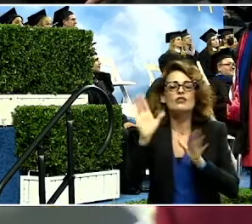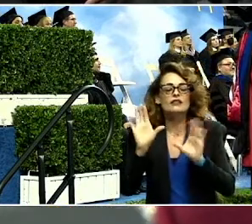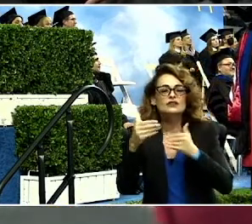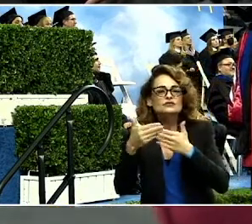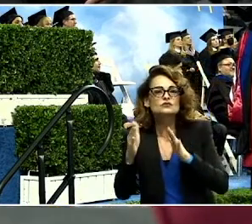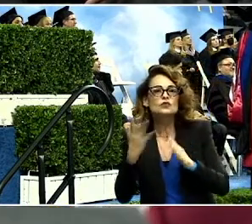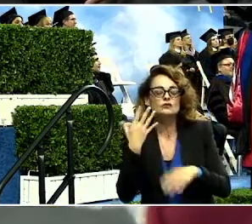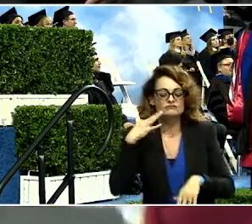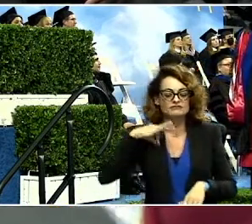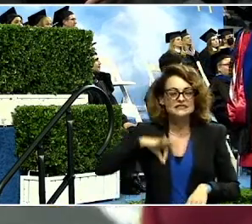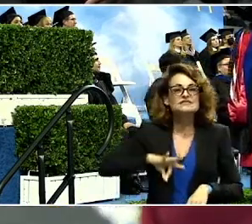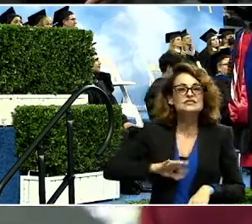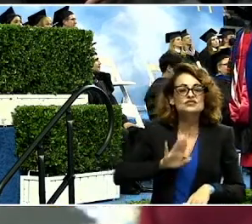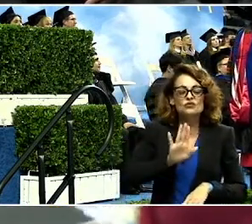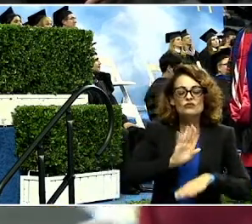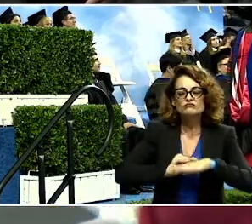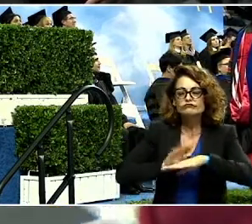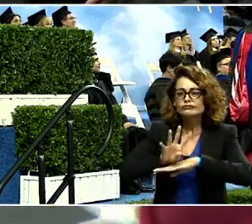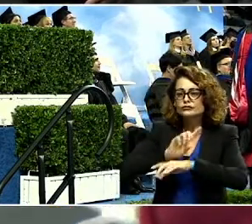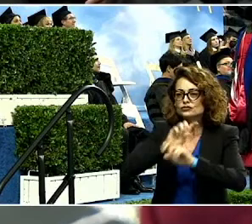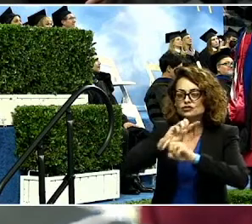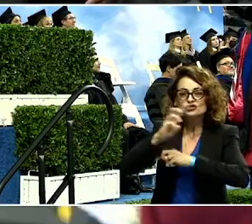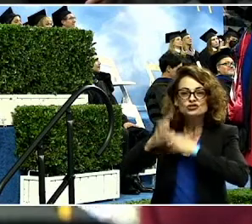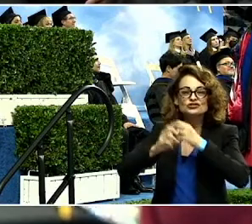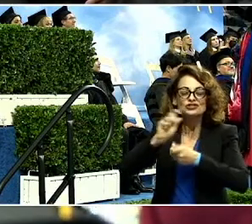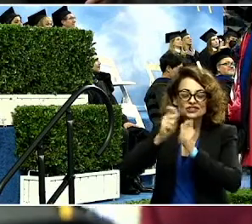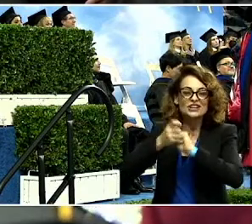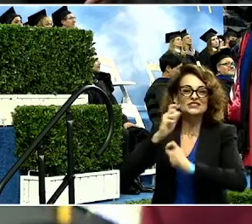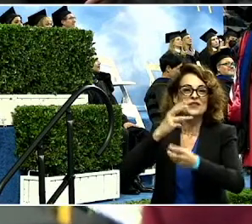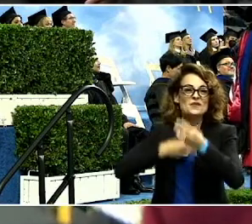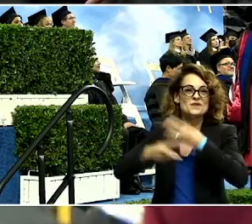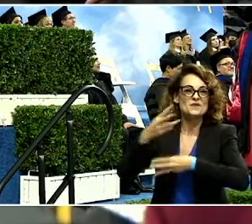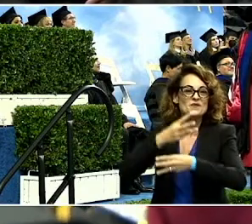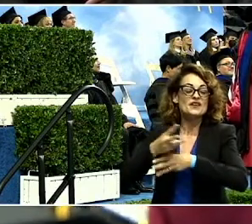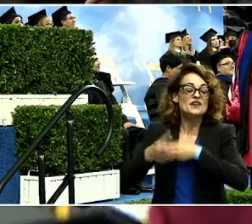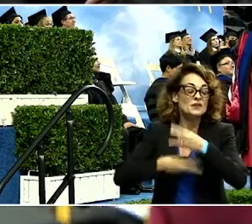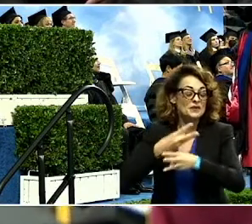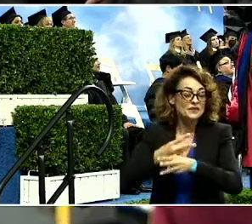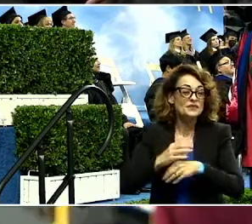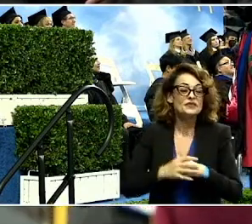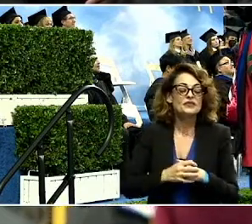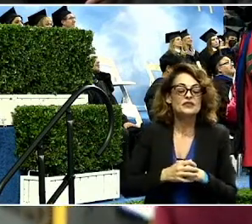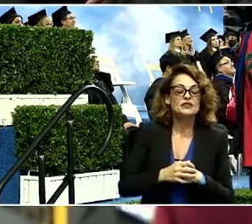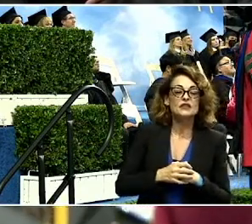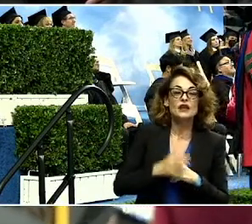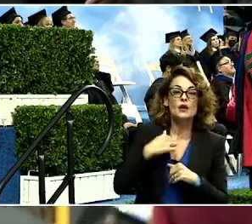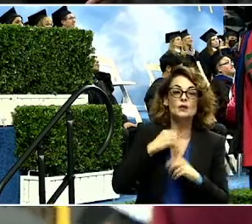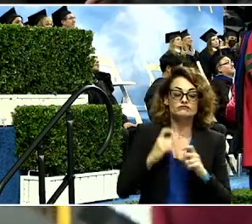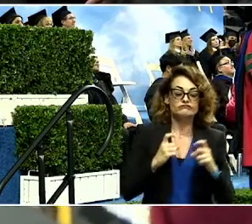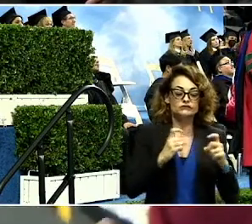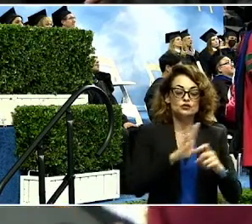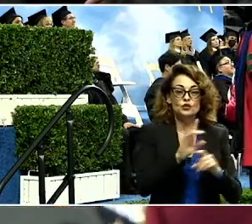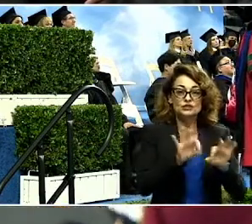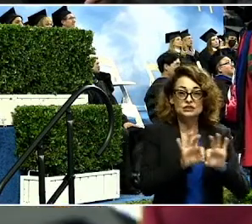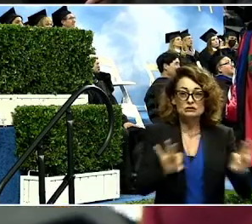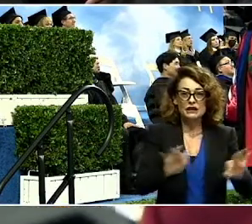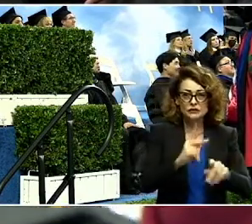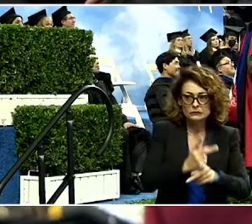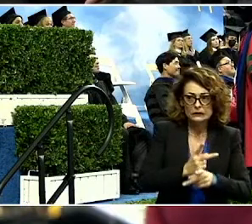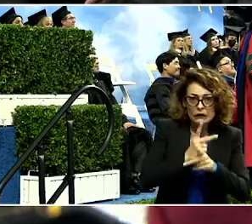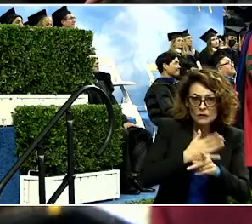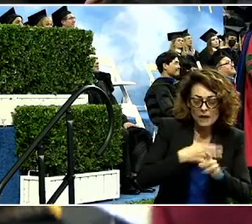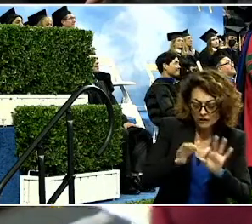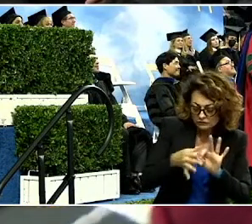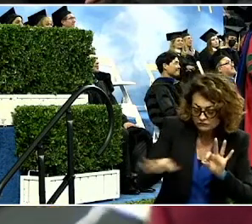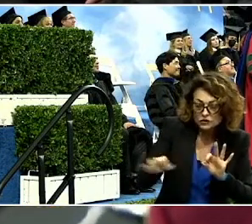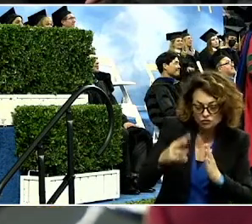rapidly changing world. Now I have to say the words that actually, I guess, confers your degree, and this, I have to be very careful that these words are